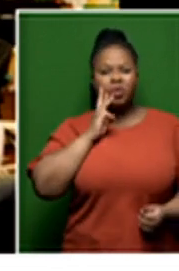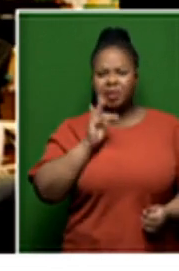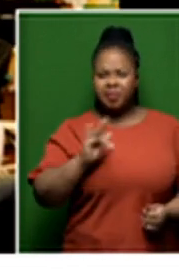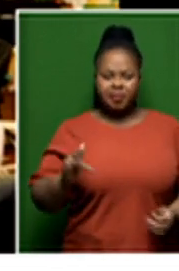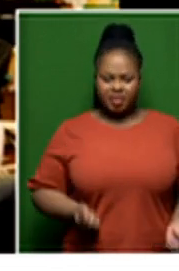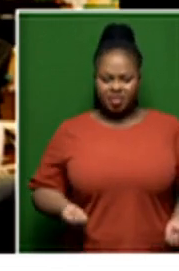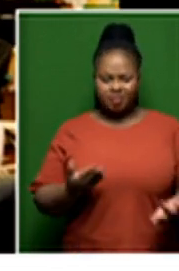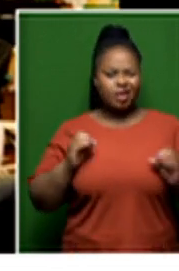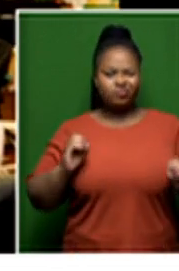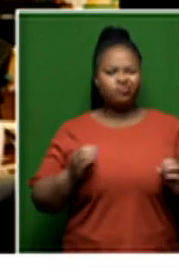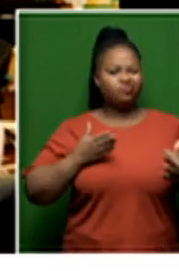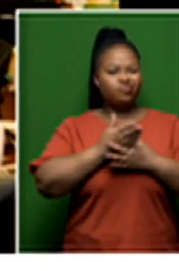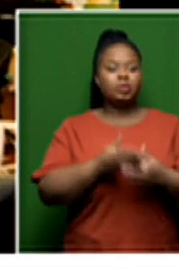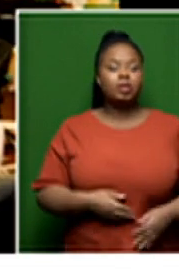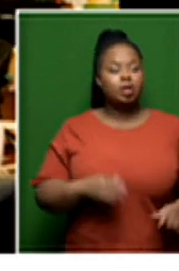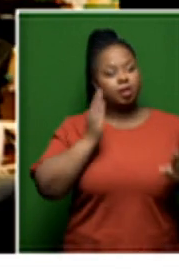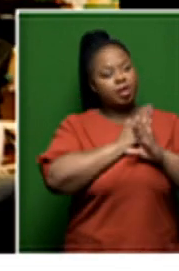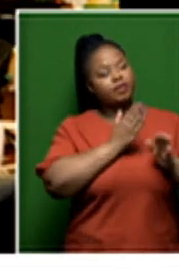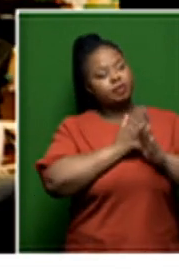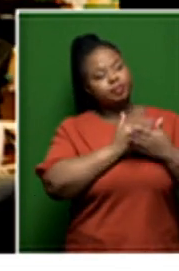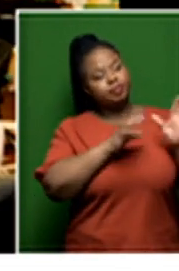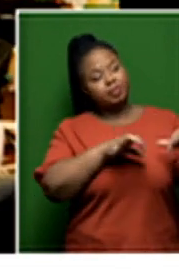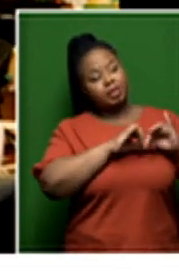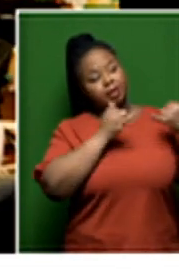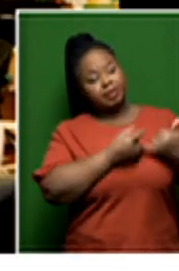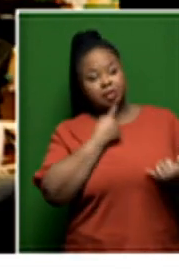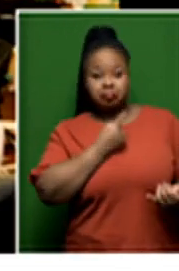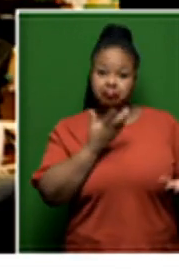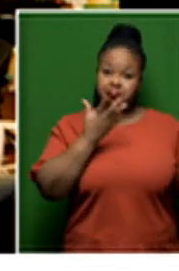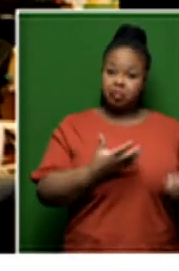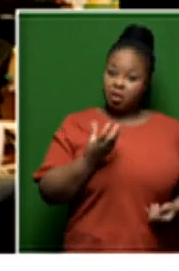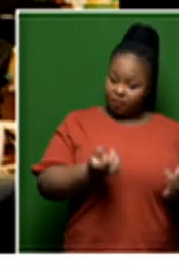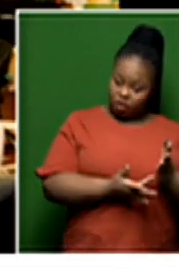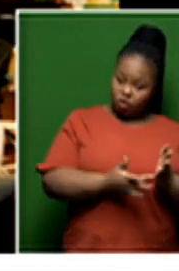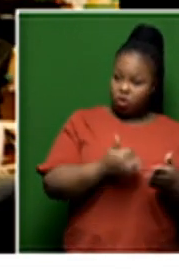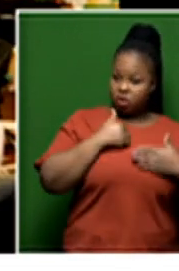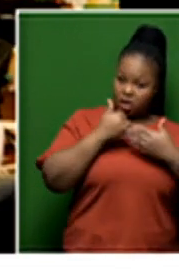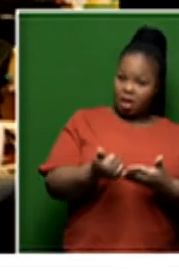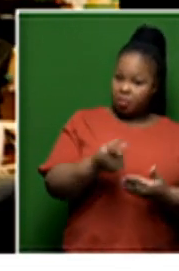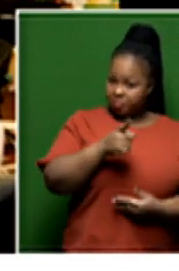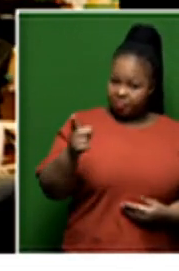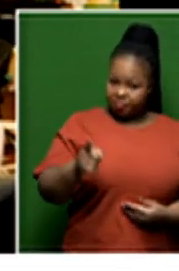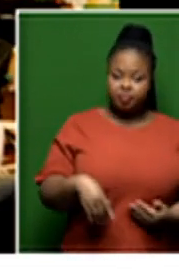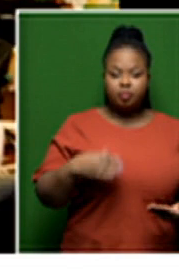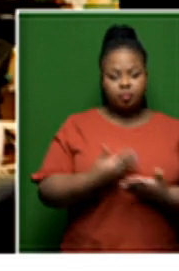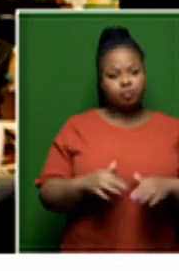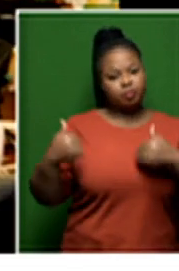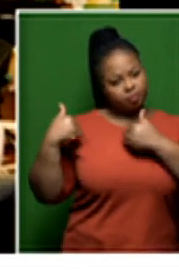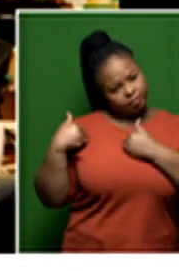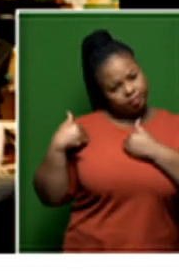water supply. Then the private sector companies have said, we have technology that can help you to provide